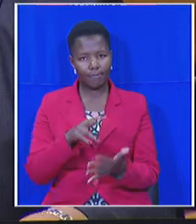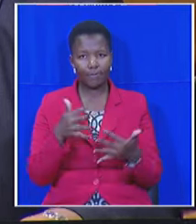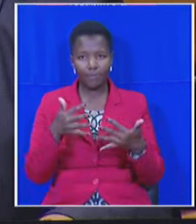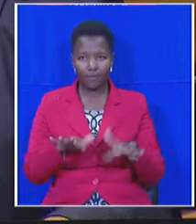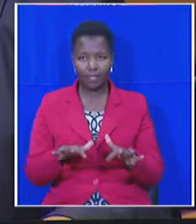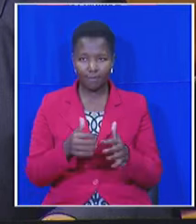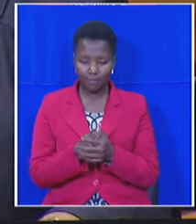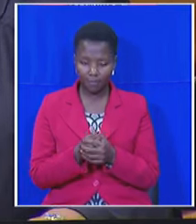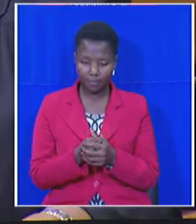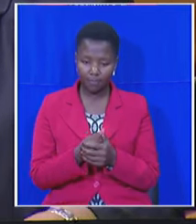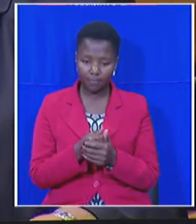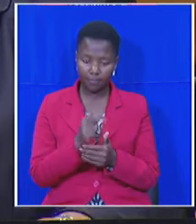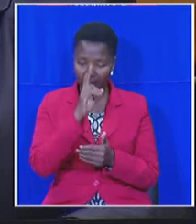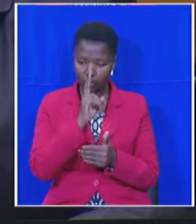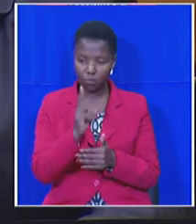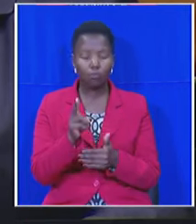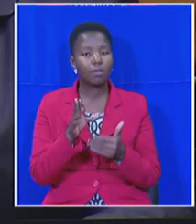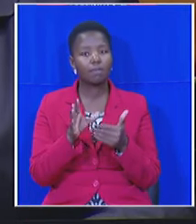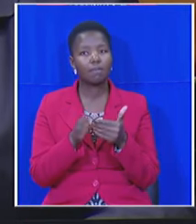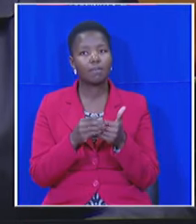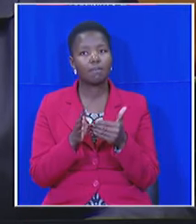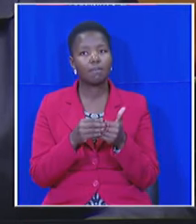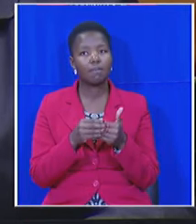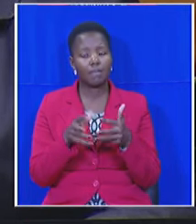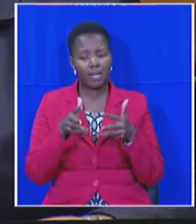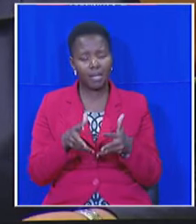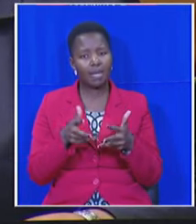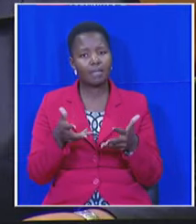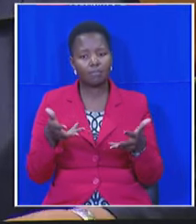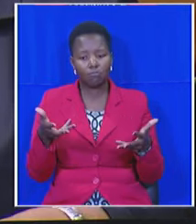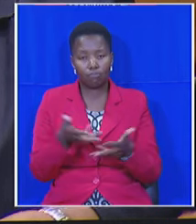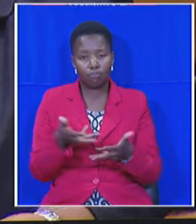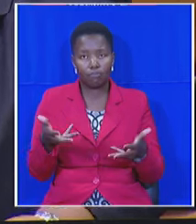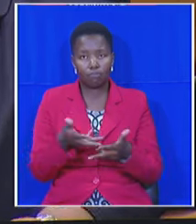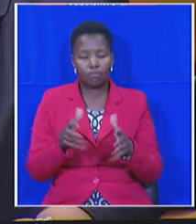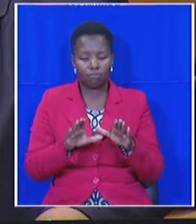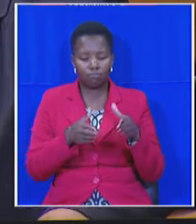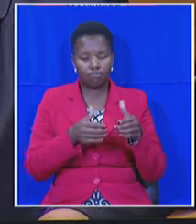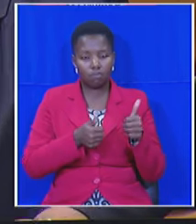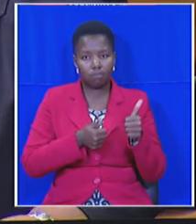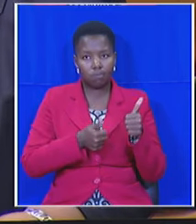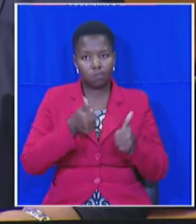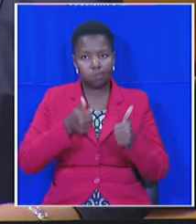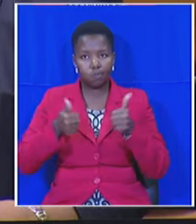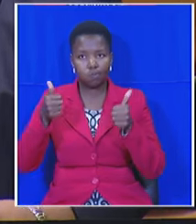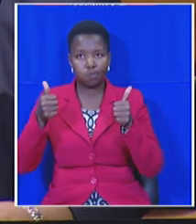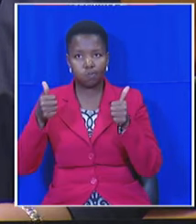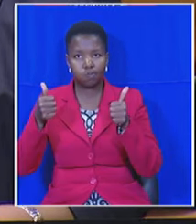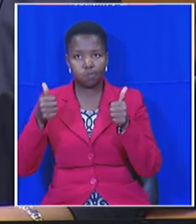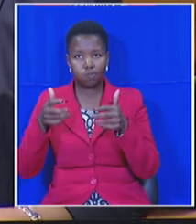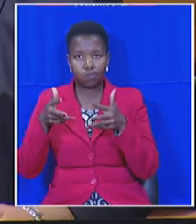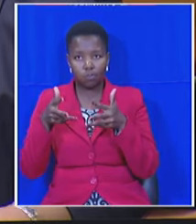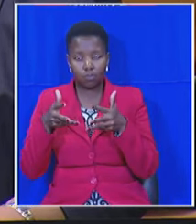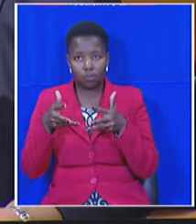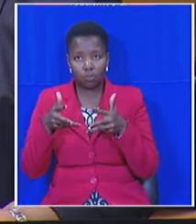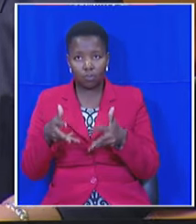Order, honorable members, there has been discussions amongst the whippery on the business that we will have